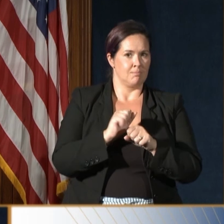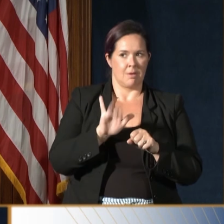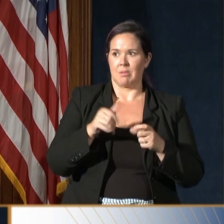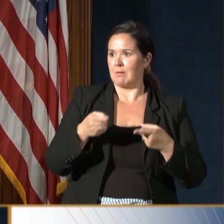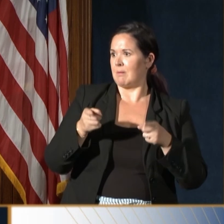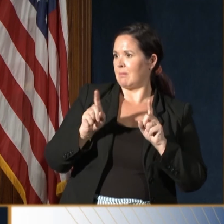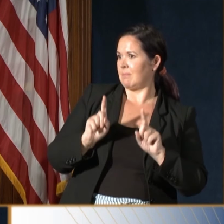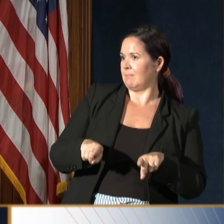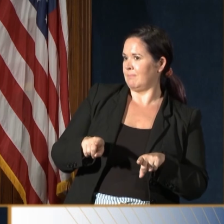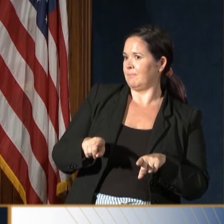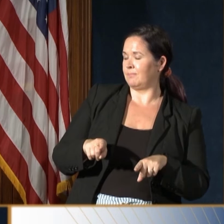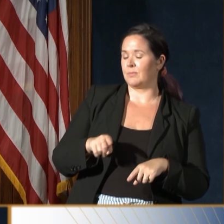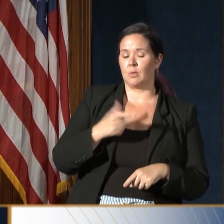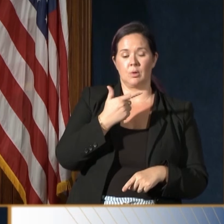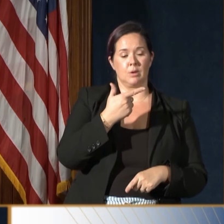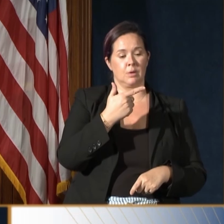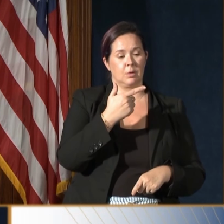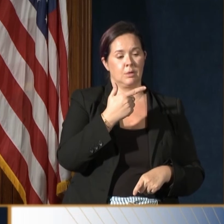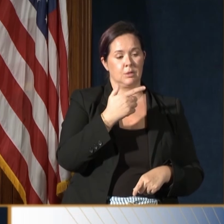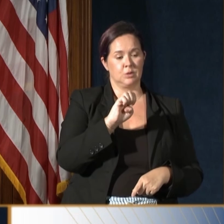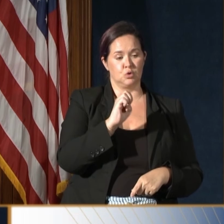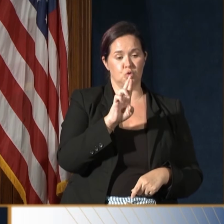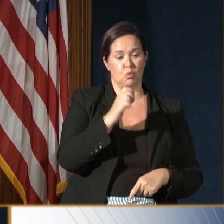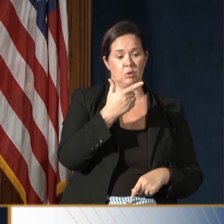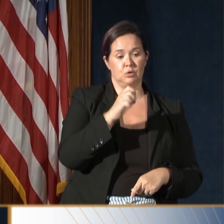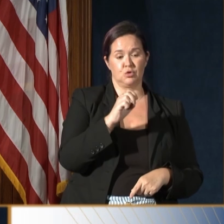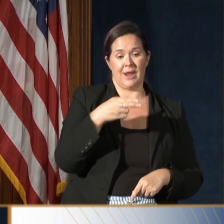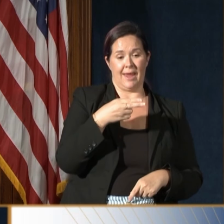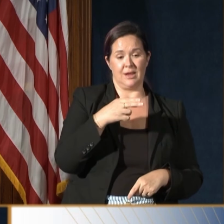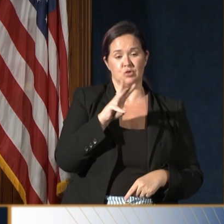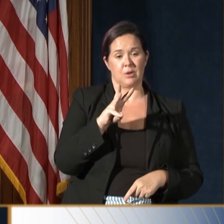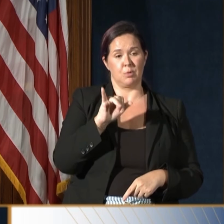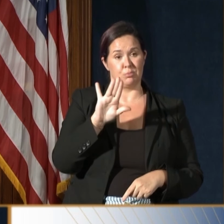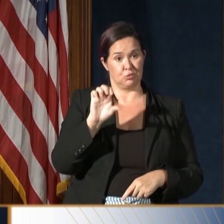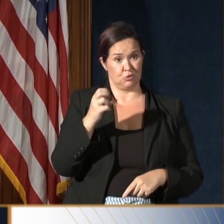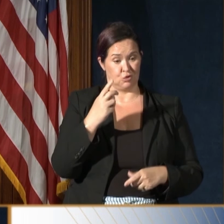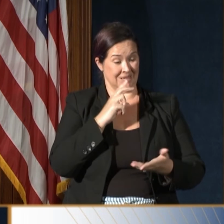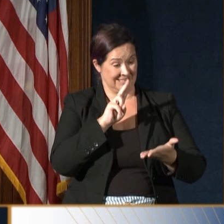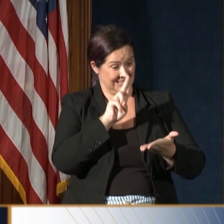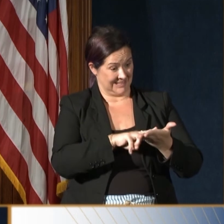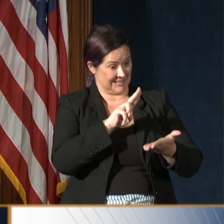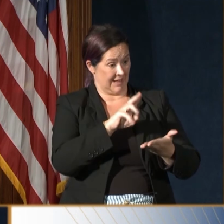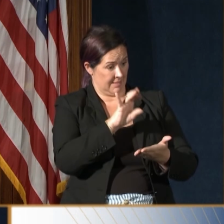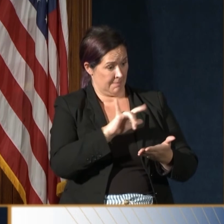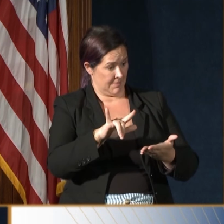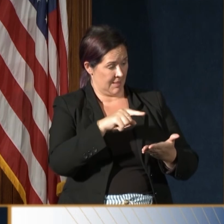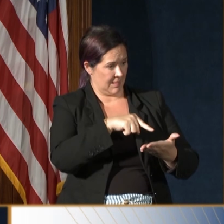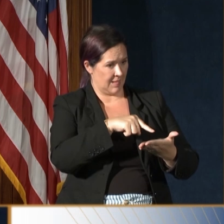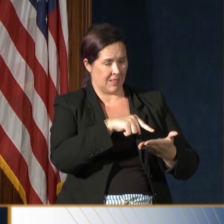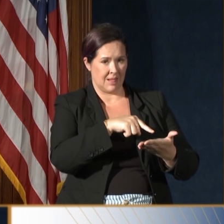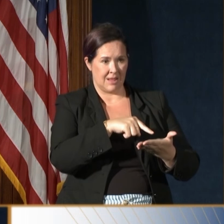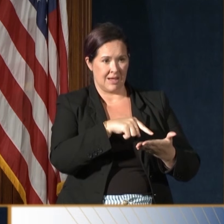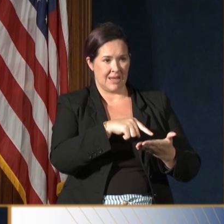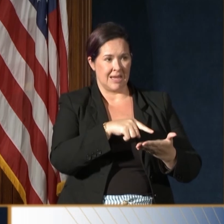when George H.W. Bush signed that bill, you know, George H.W. Bush was an